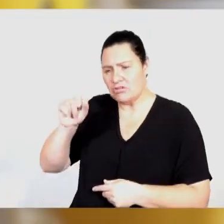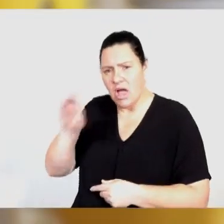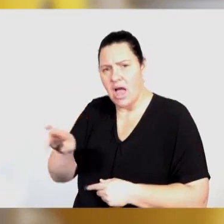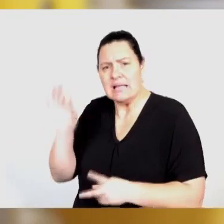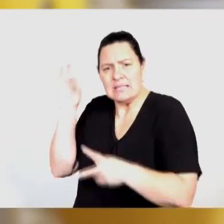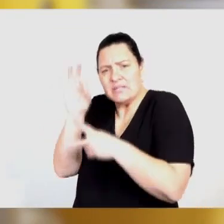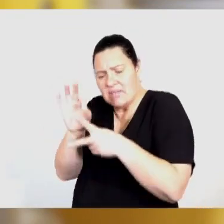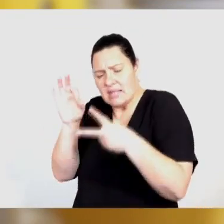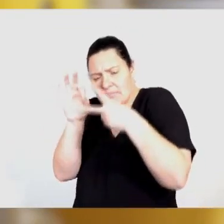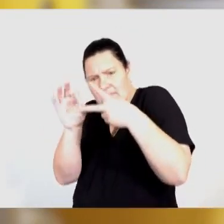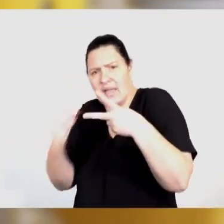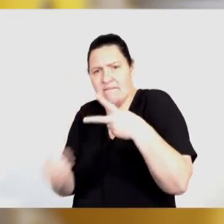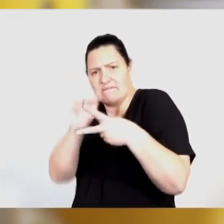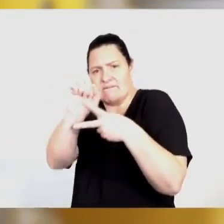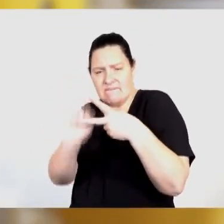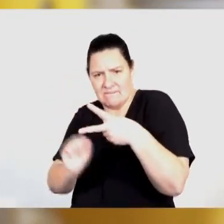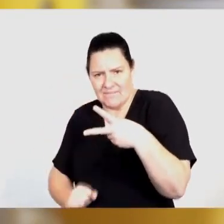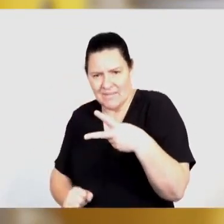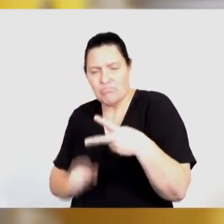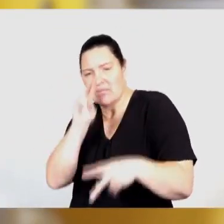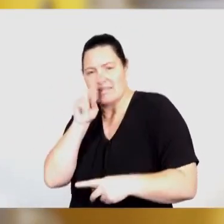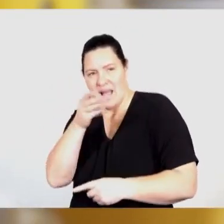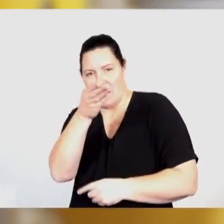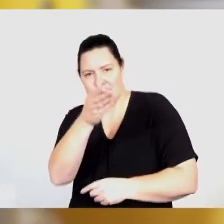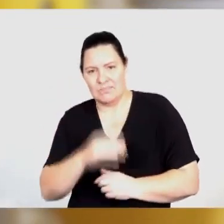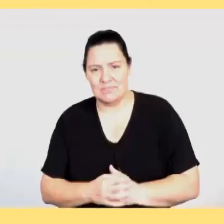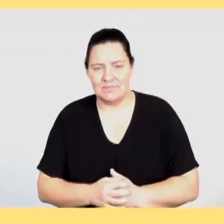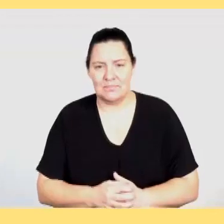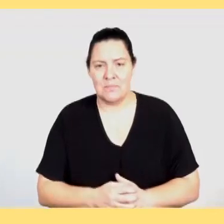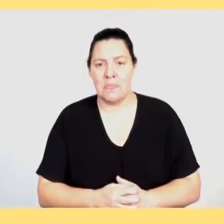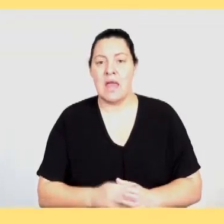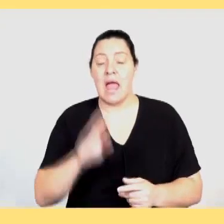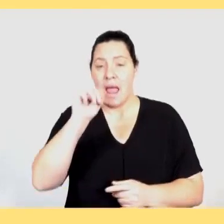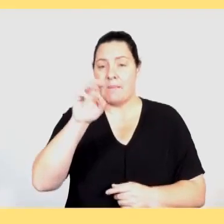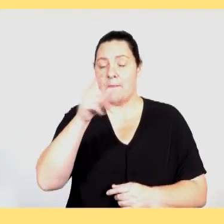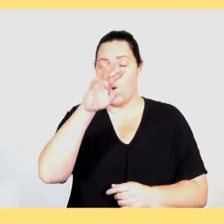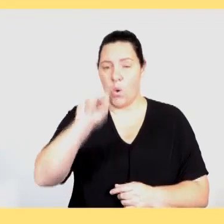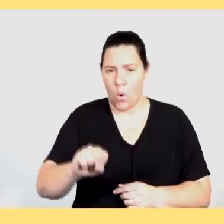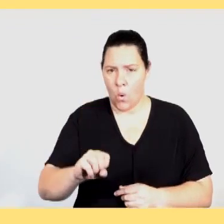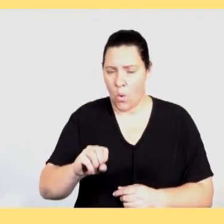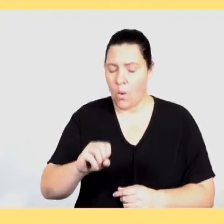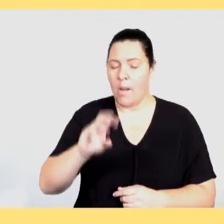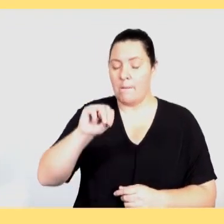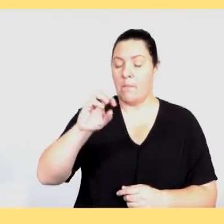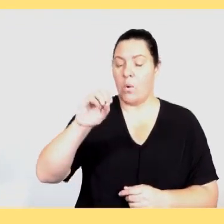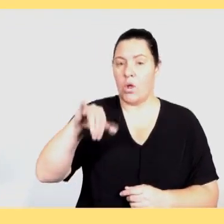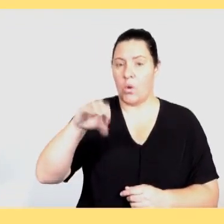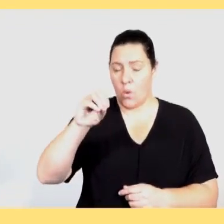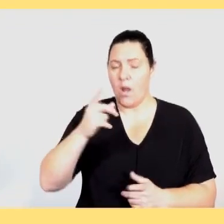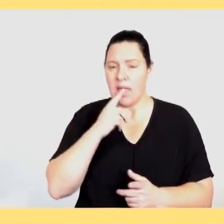ledger specifically for M. Moyo. Let's see if we have it. There it is. So M. Moyo is already owing